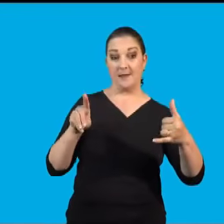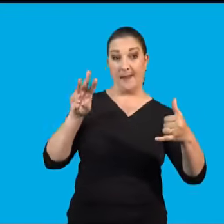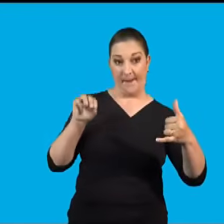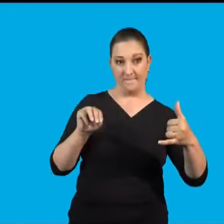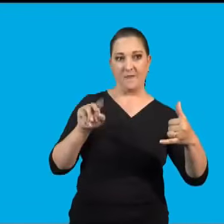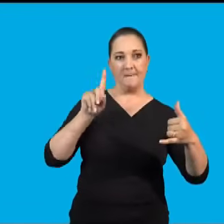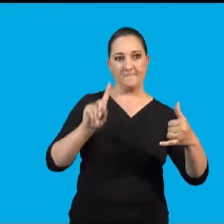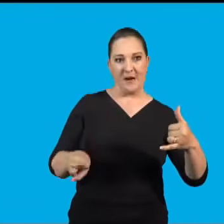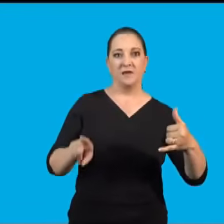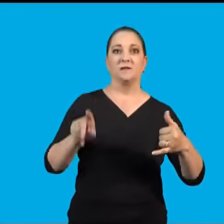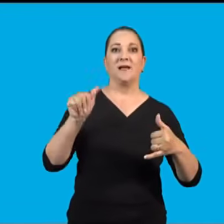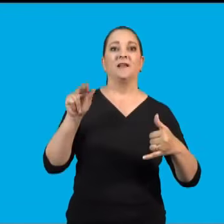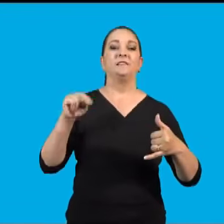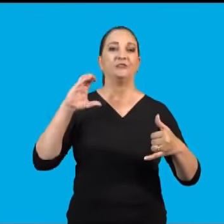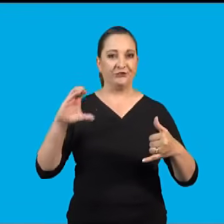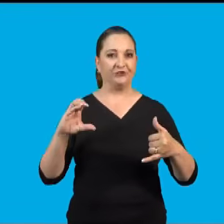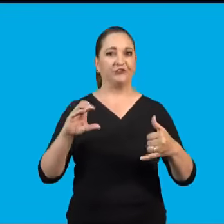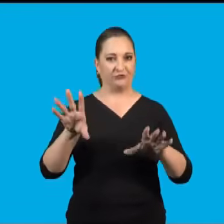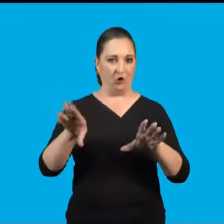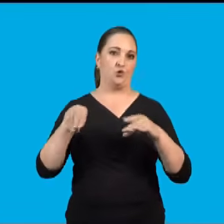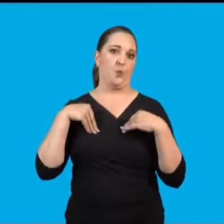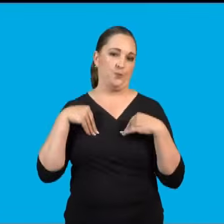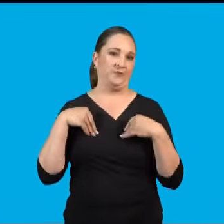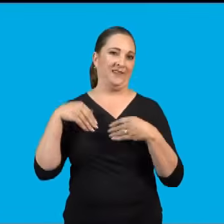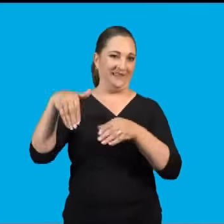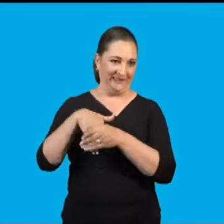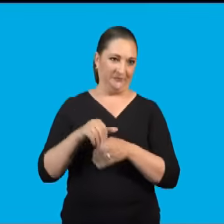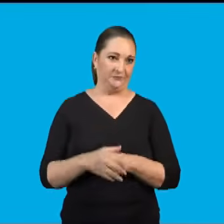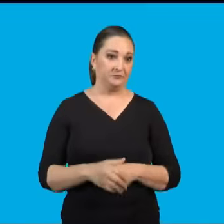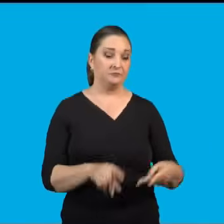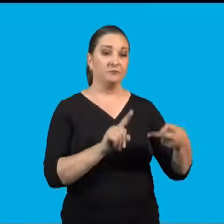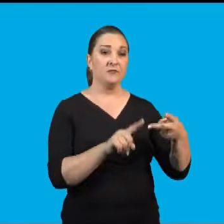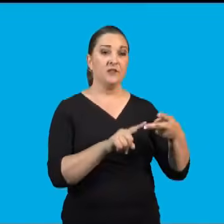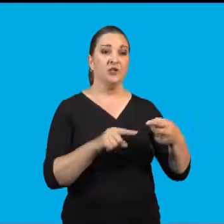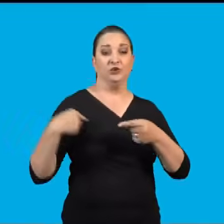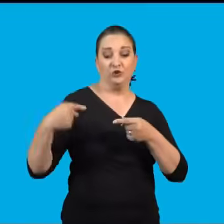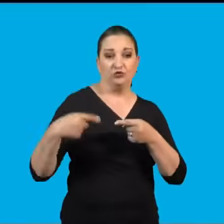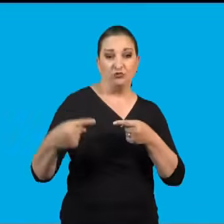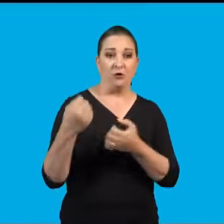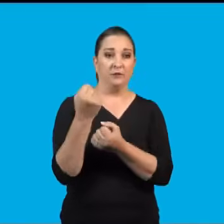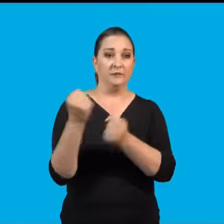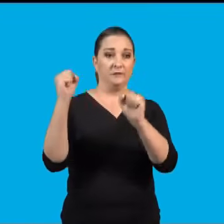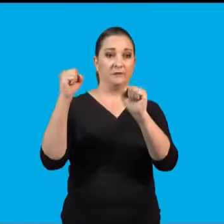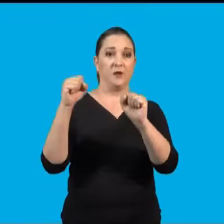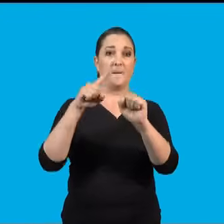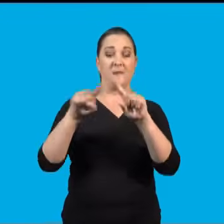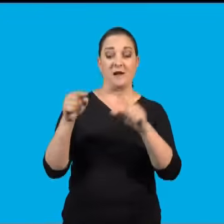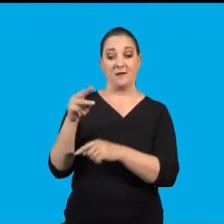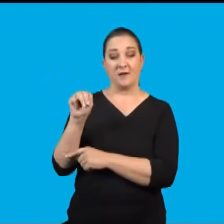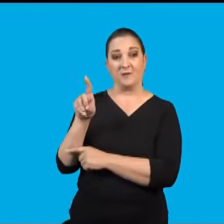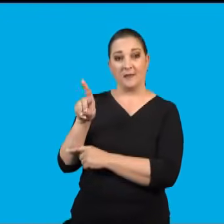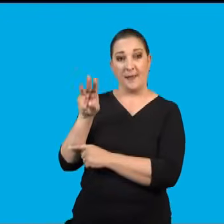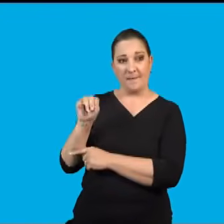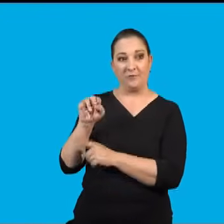MDM should adopt the demands of the ANC's Freedom Charter. The struggle for liberation waged by the